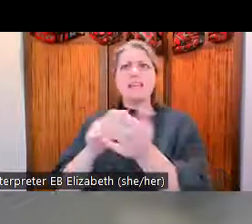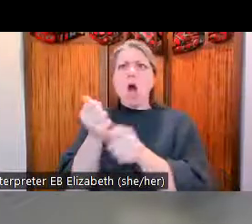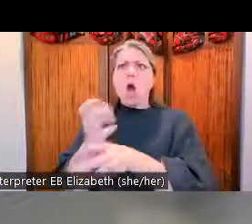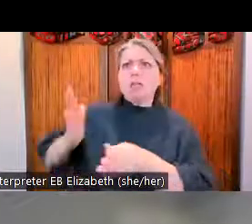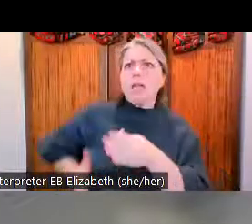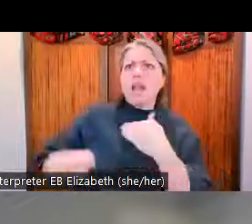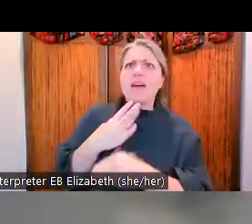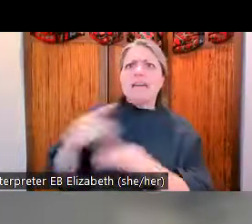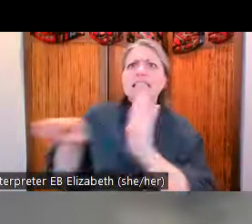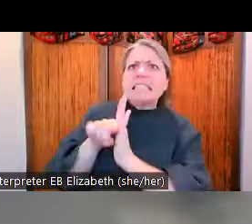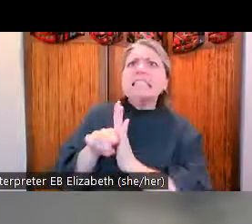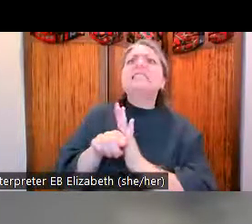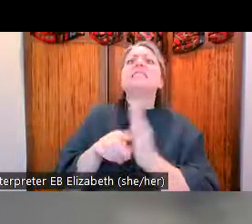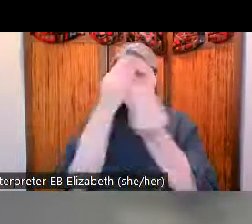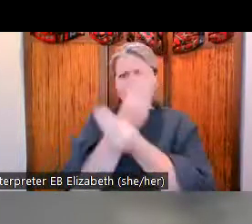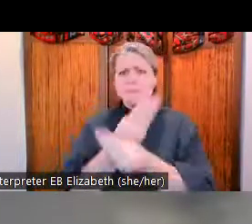metabolic pathways that